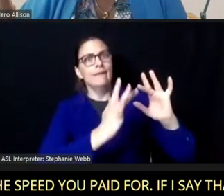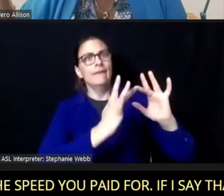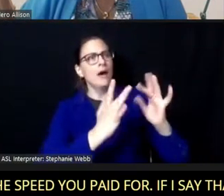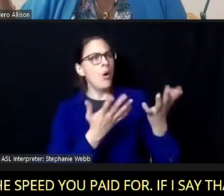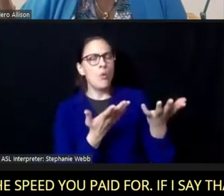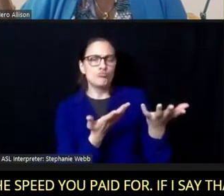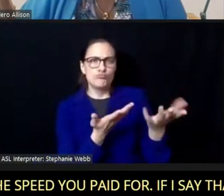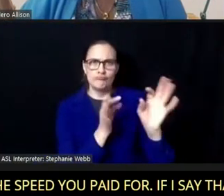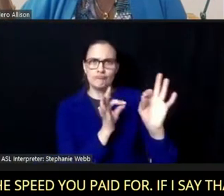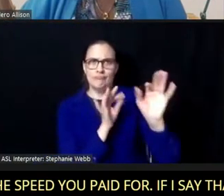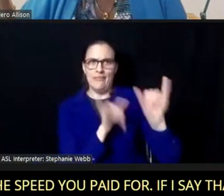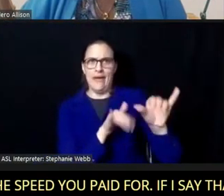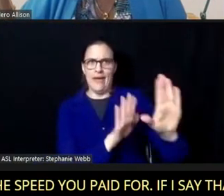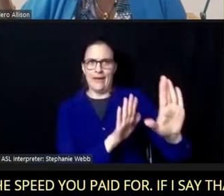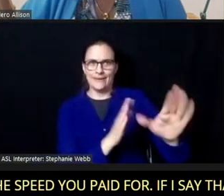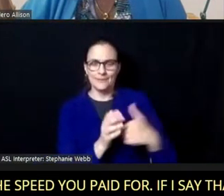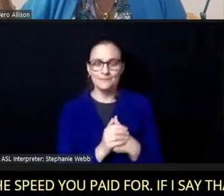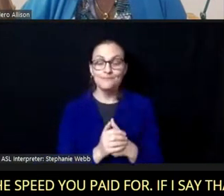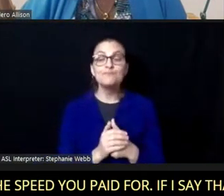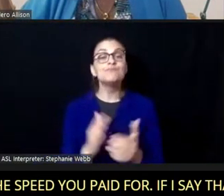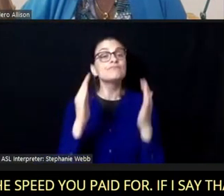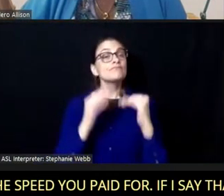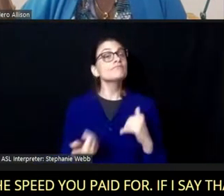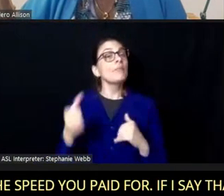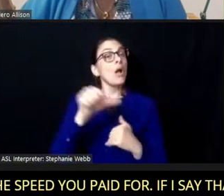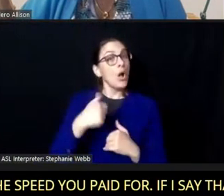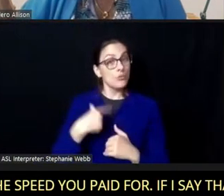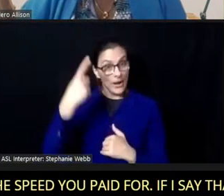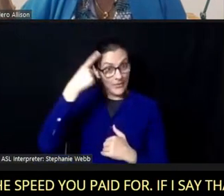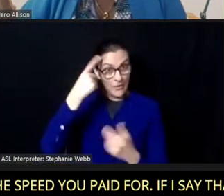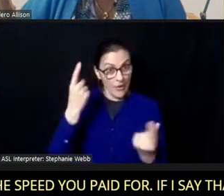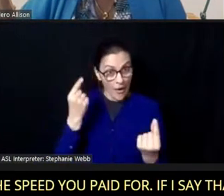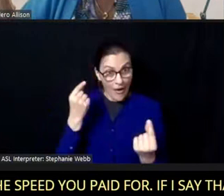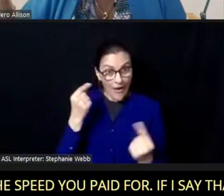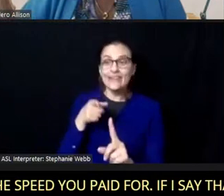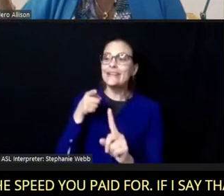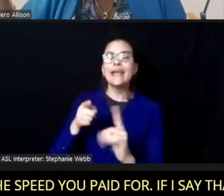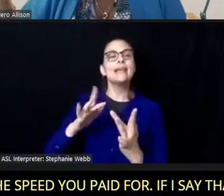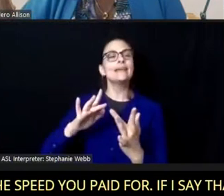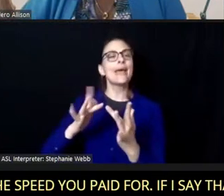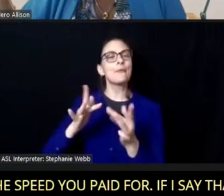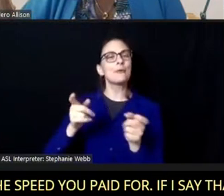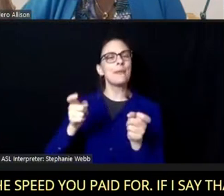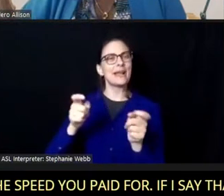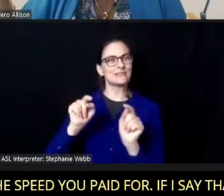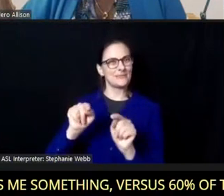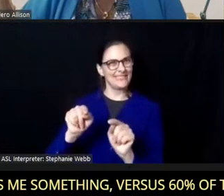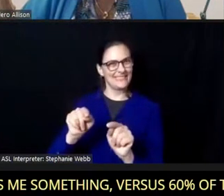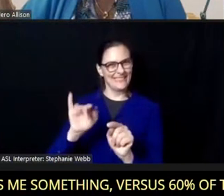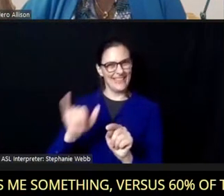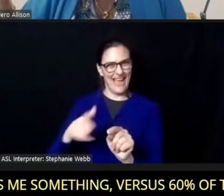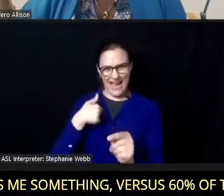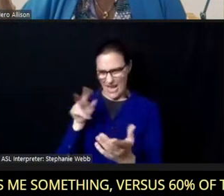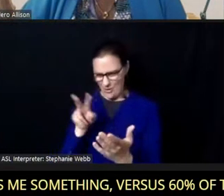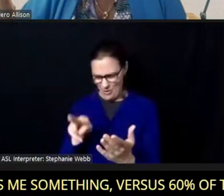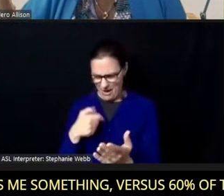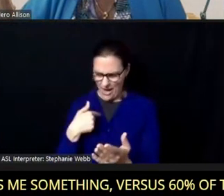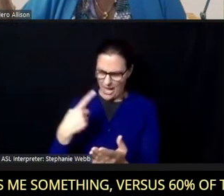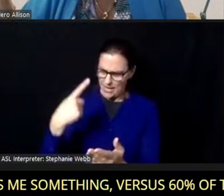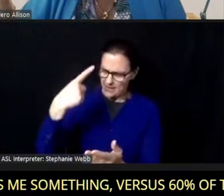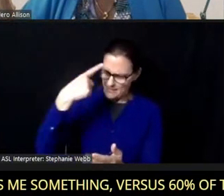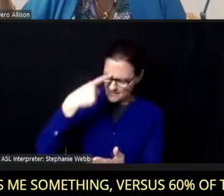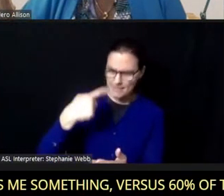network management part of it, when I looked at that, I said, I think I know what you're talking about. You're talking about tools that I as an end user can have